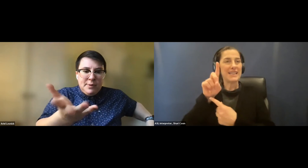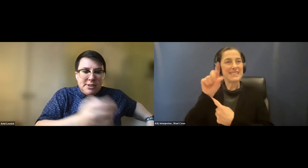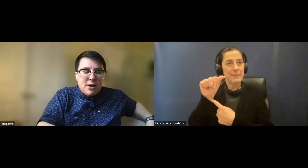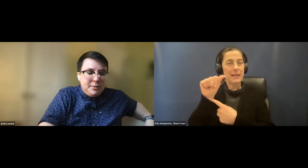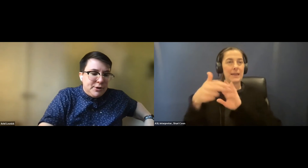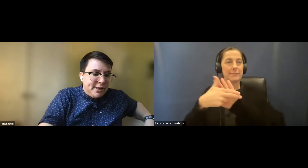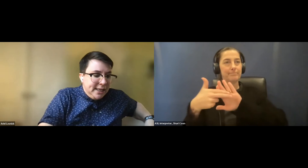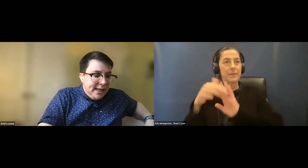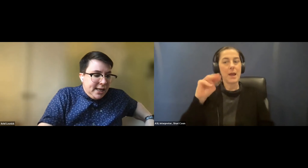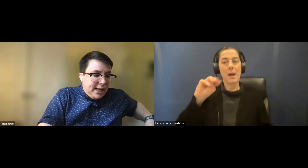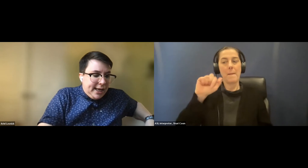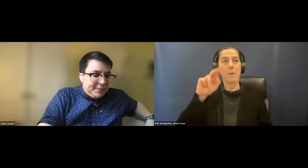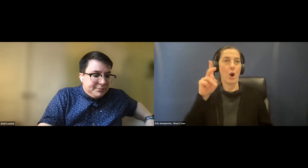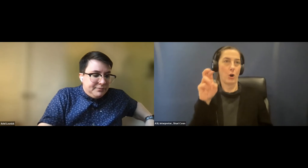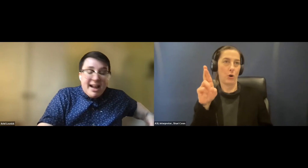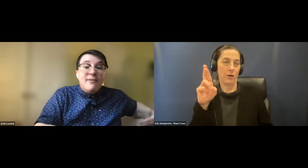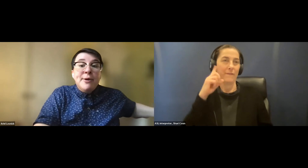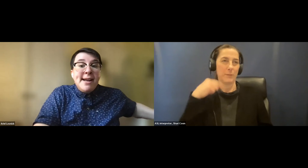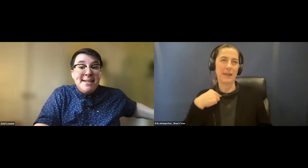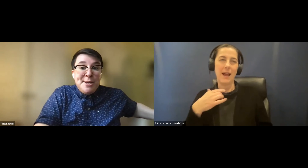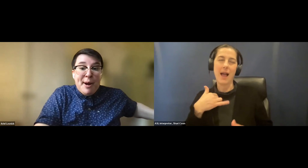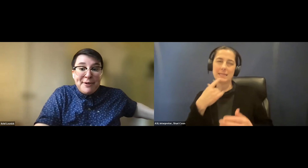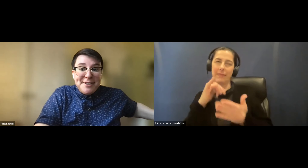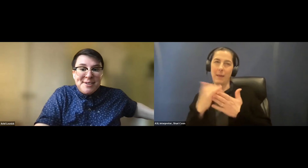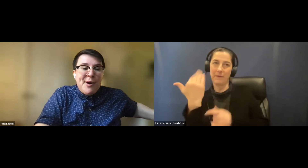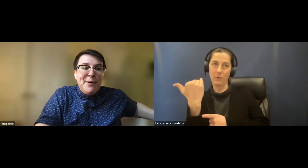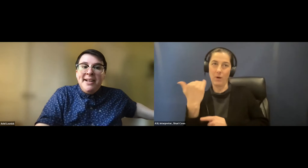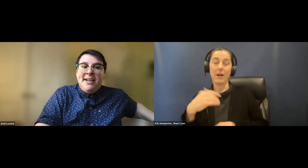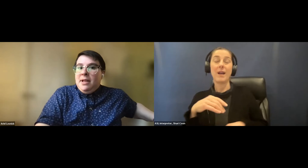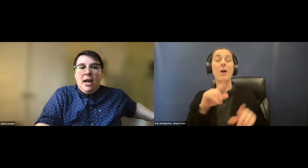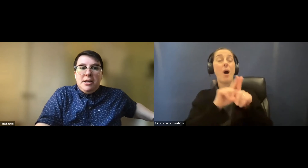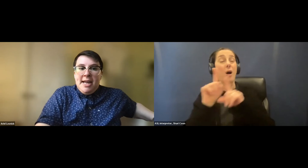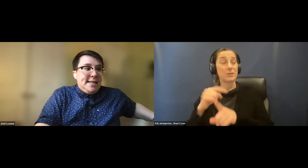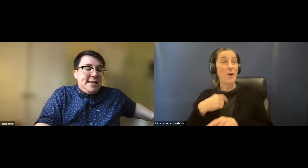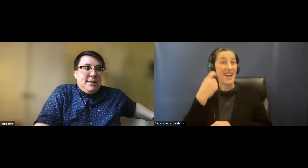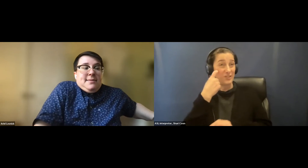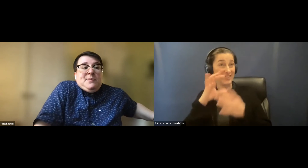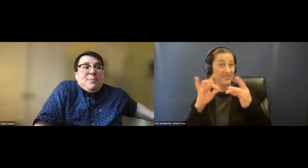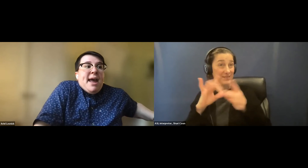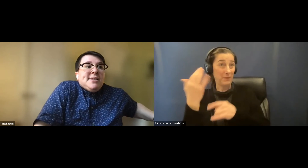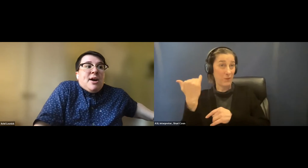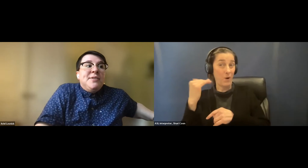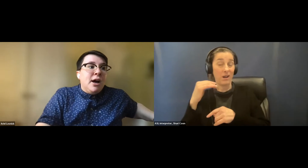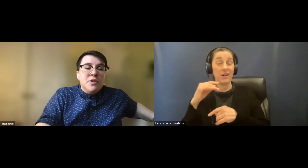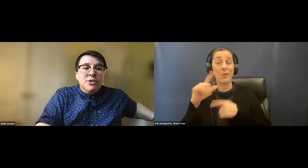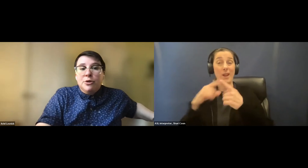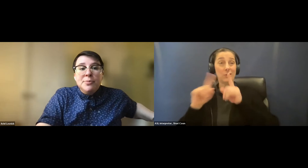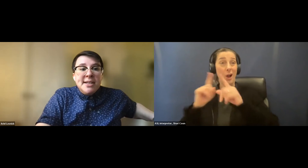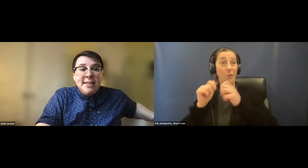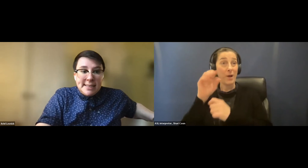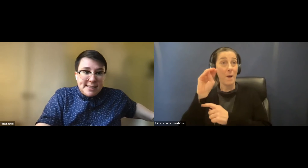when I was talking to Mona, that I have other identity markers. So it depends on